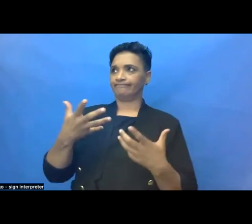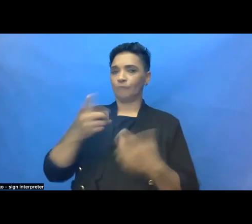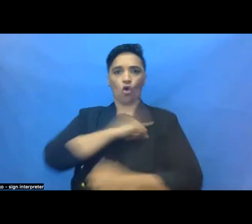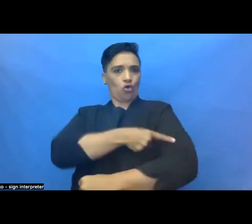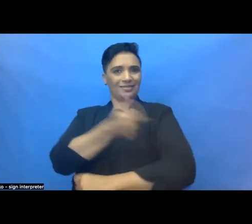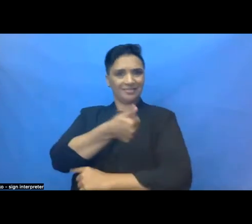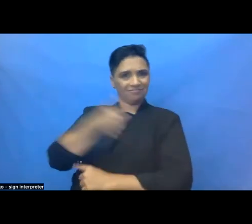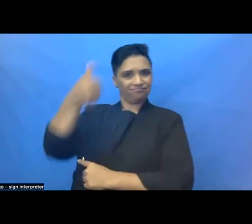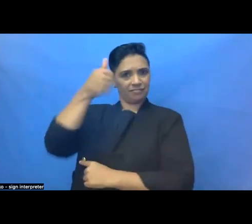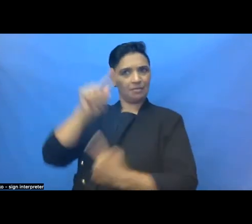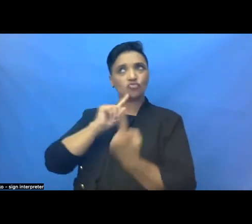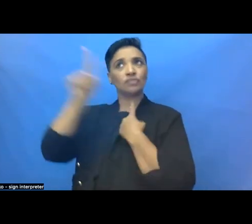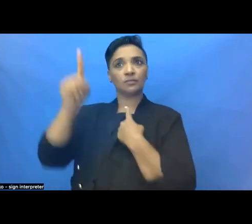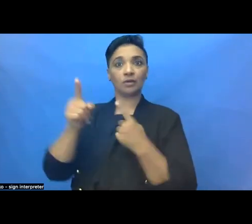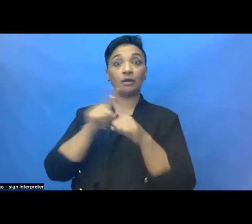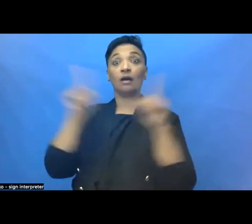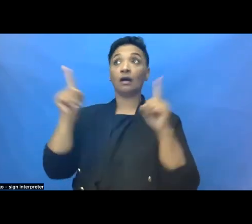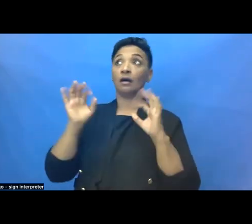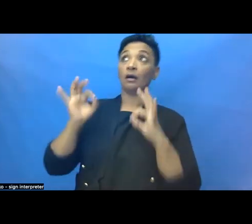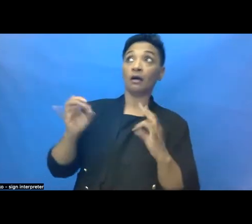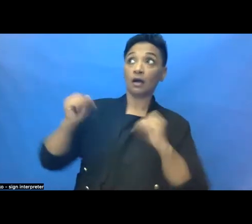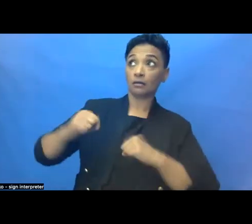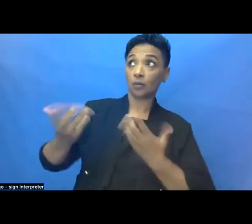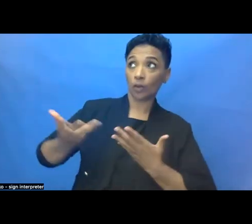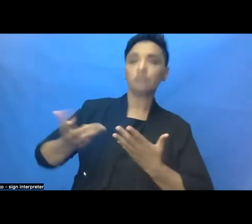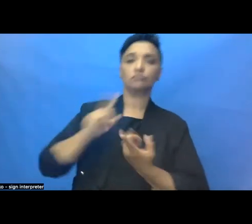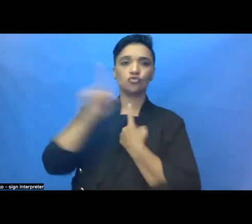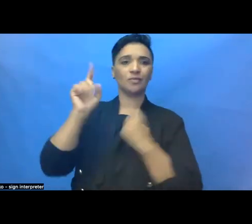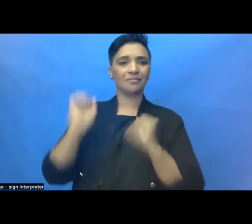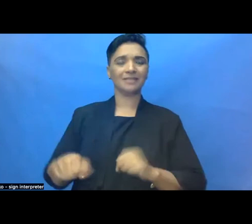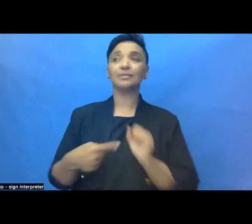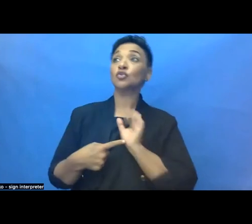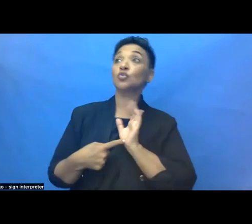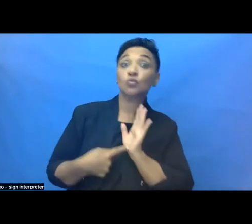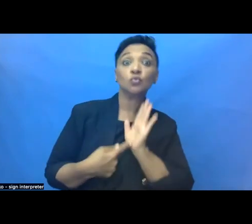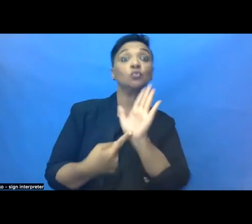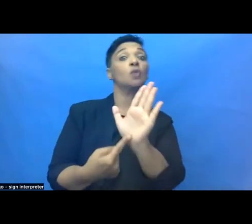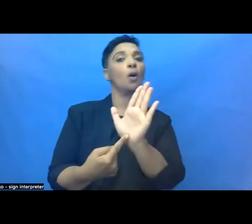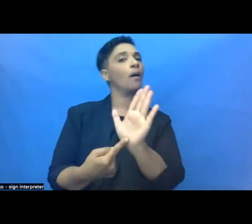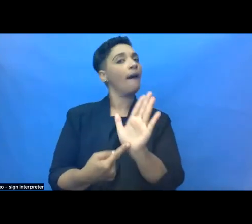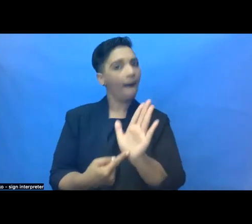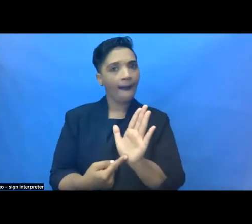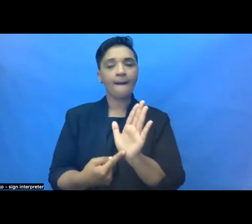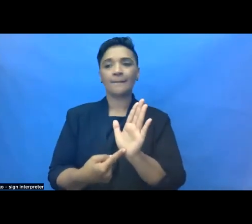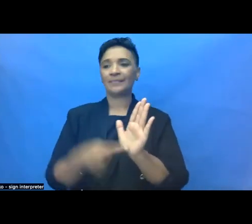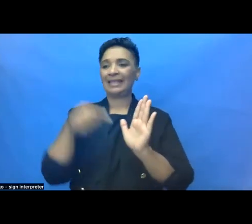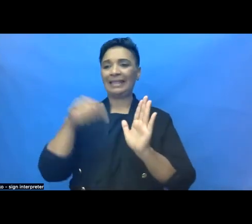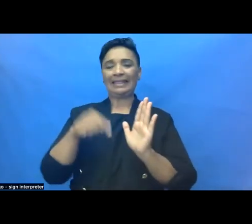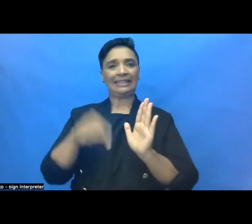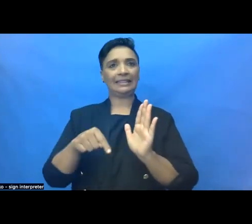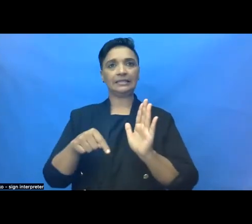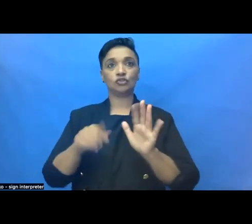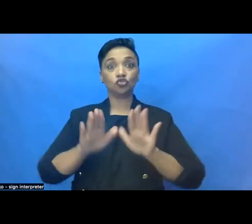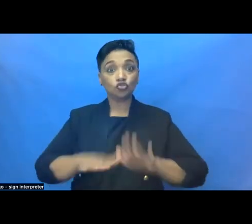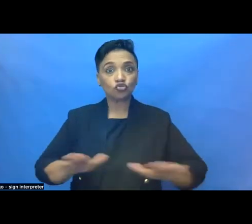these things which they afraid, and to show them that it's not so dangerous for